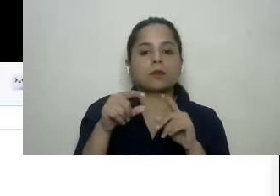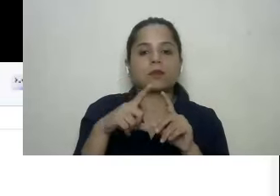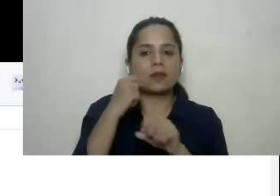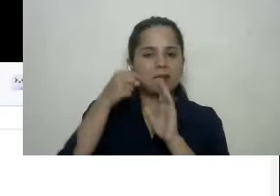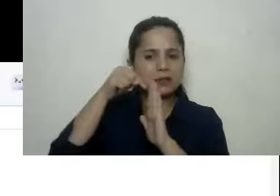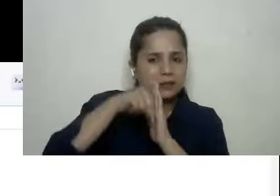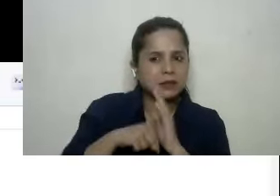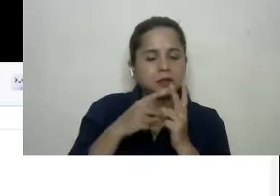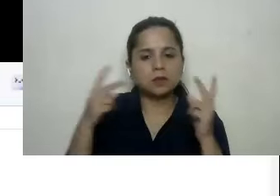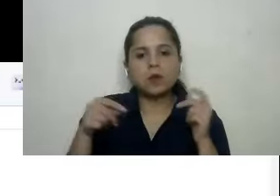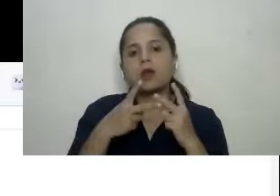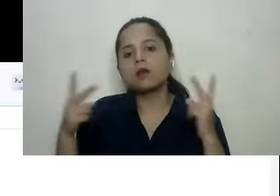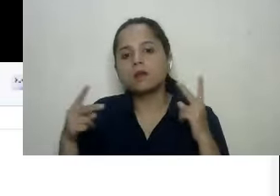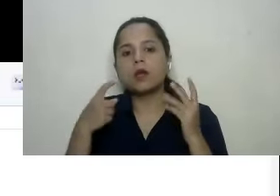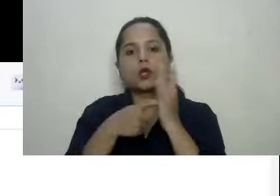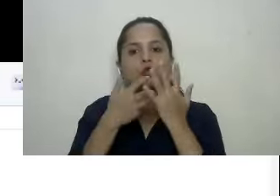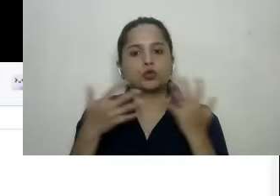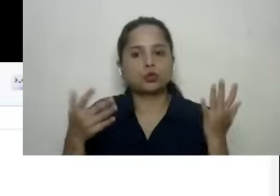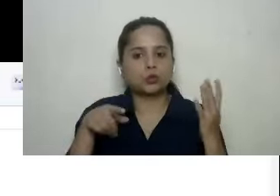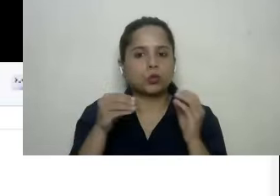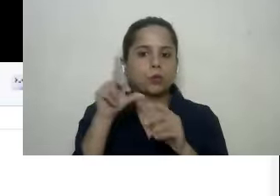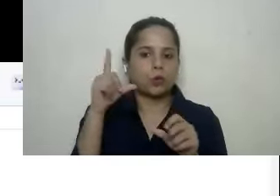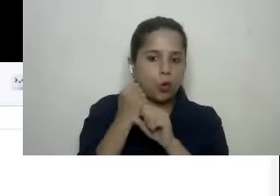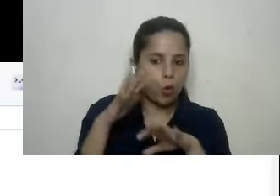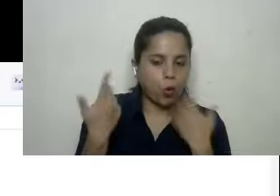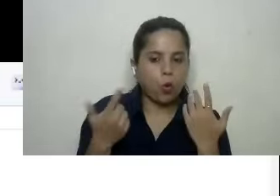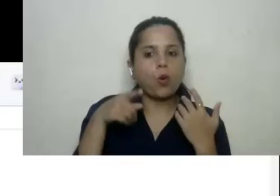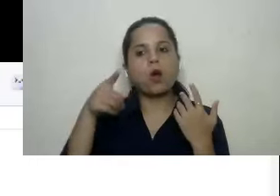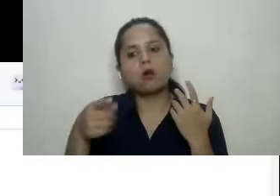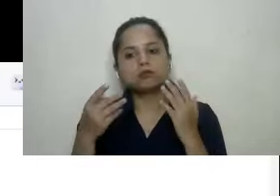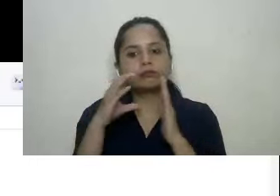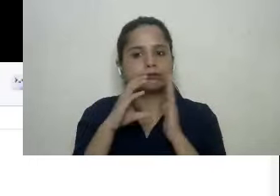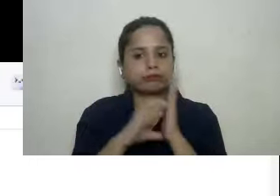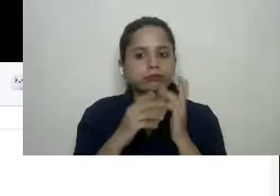additional resources, like I said, in the blog or articles, which would be,